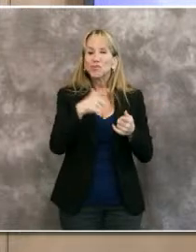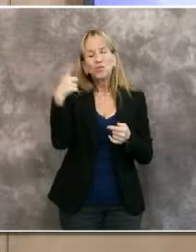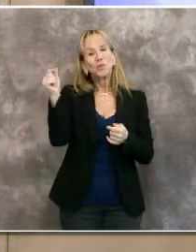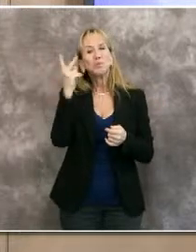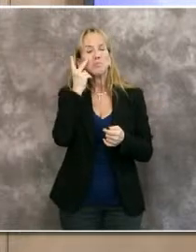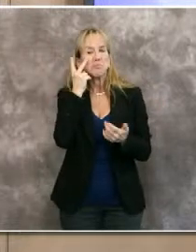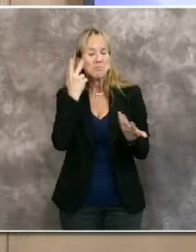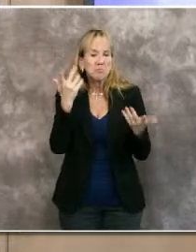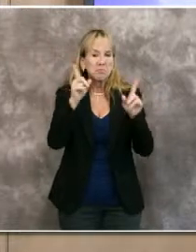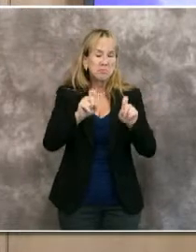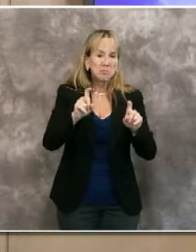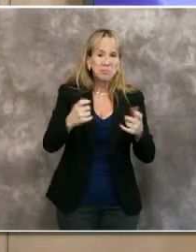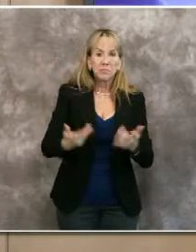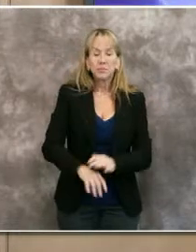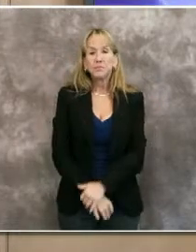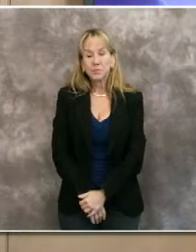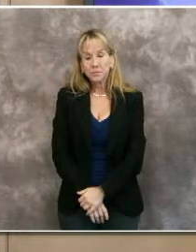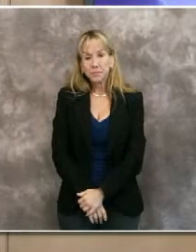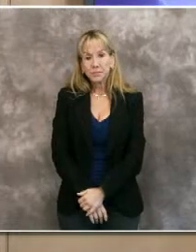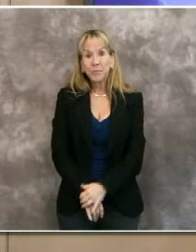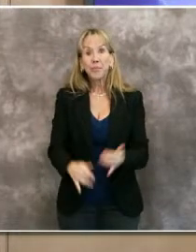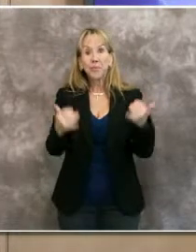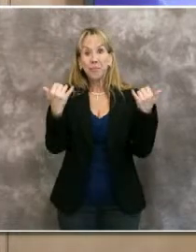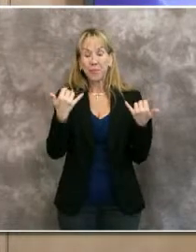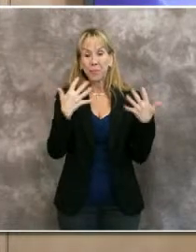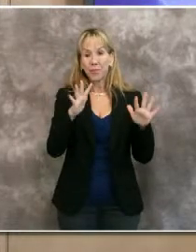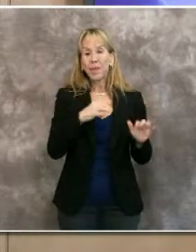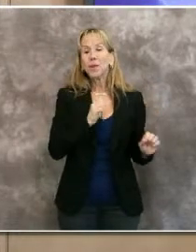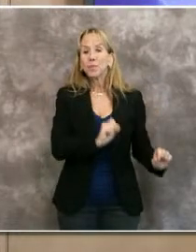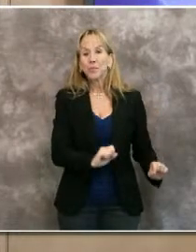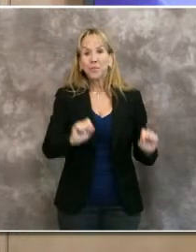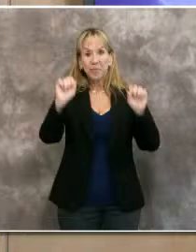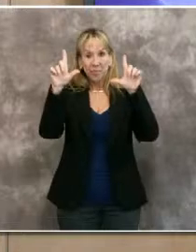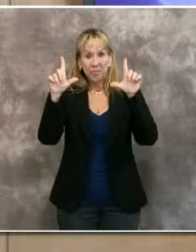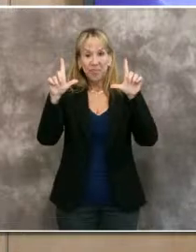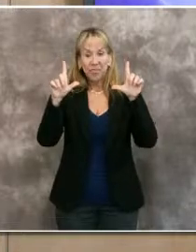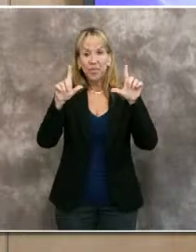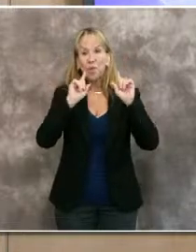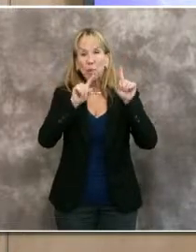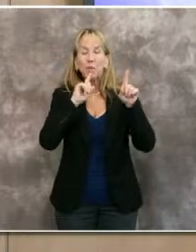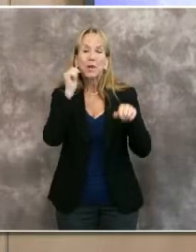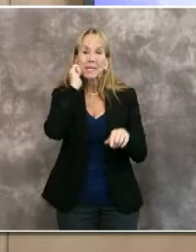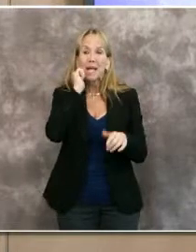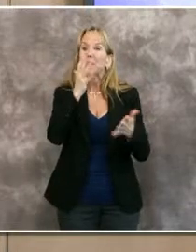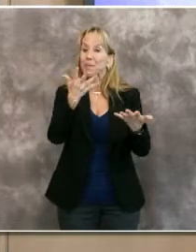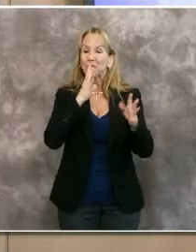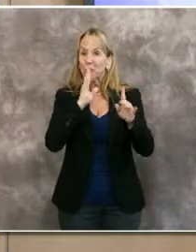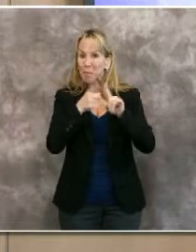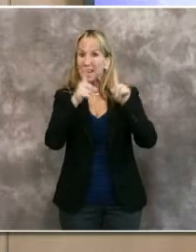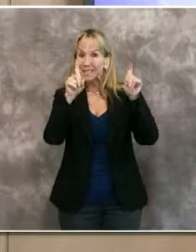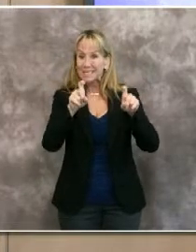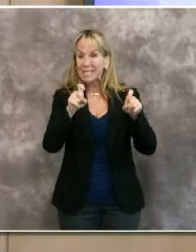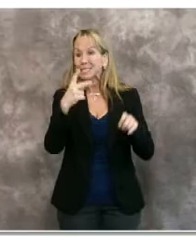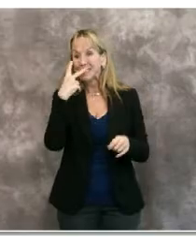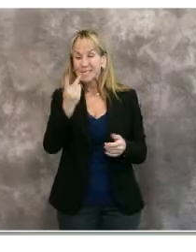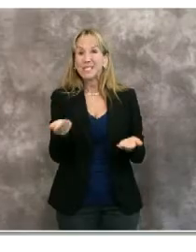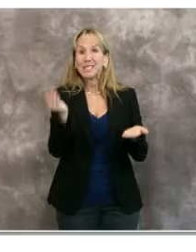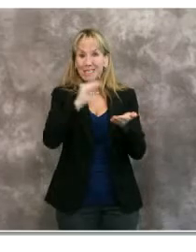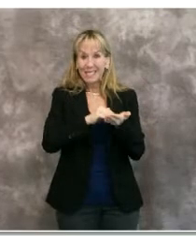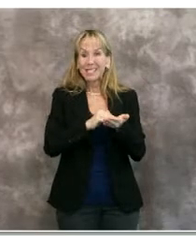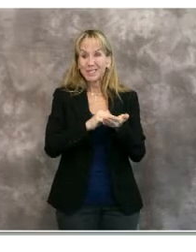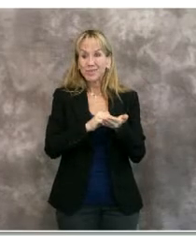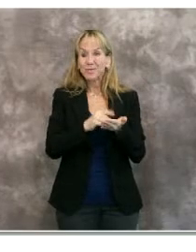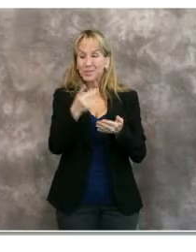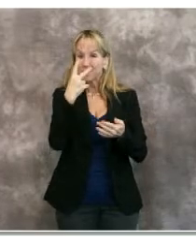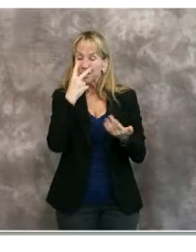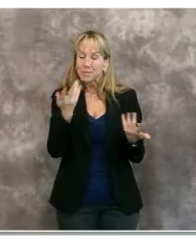tested. With that, let's jump into our daily reports and charts. Speaking of testing today, a pretty significant number. Again, as